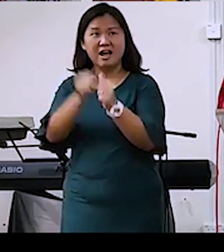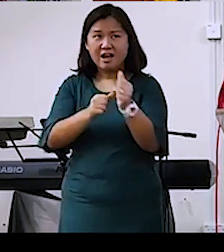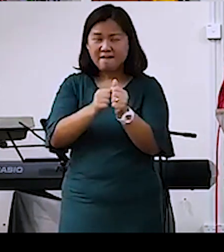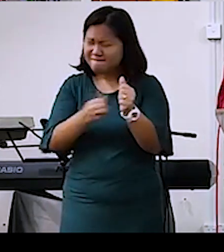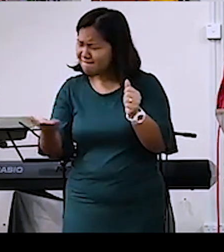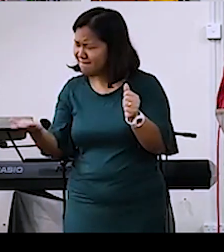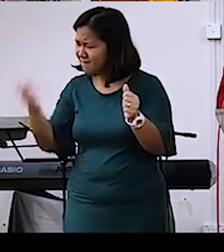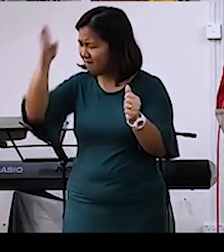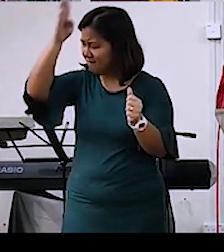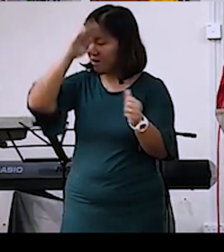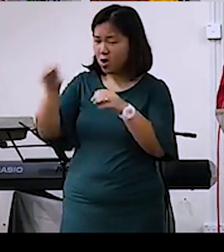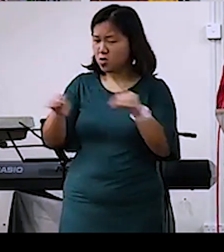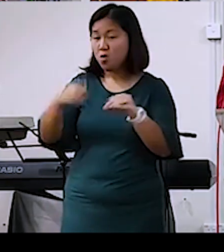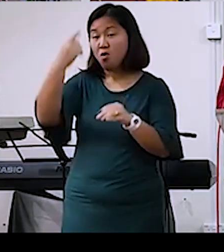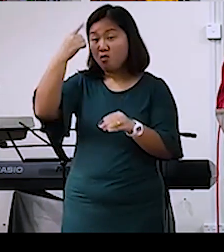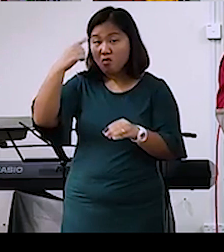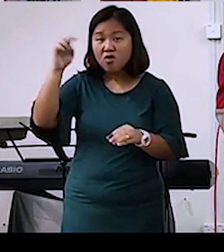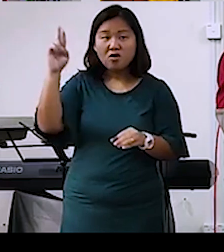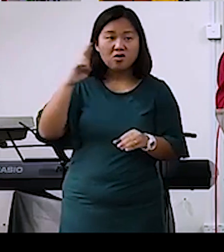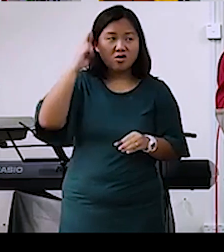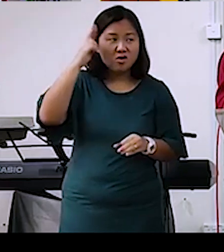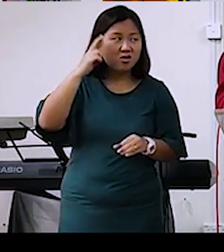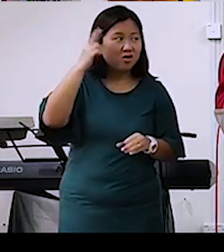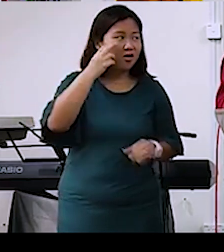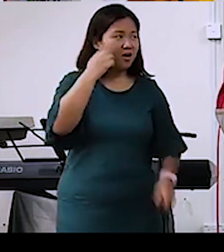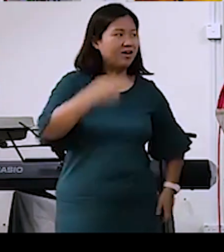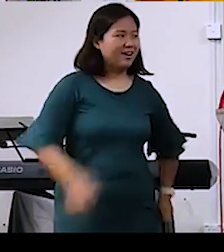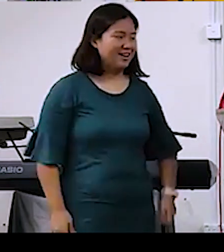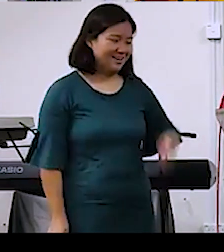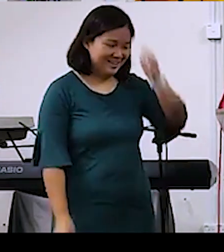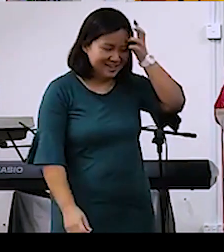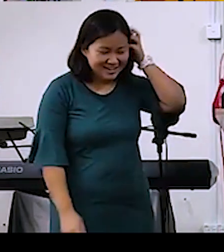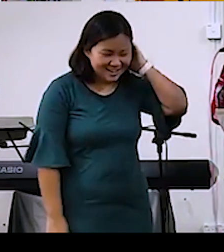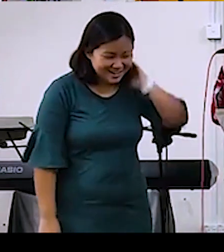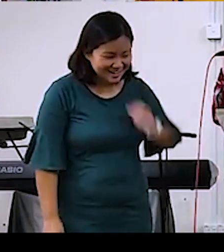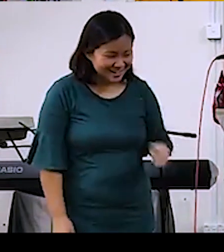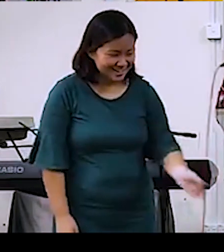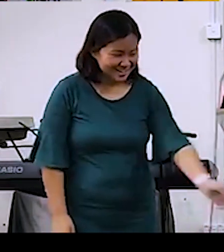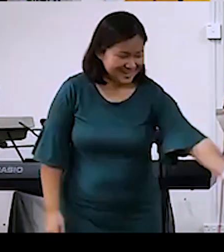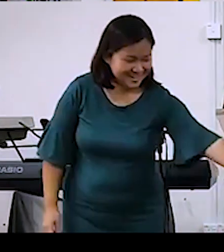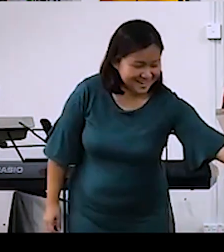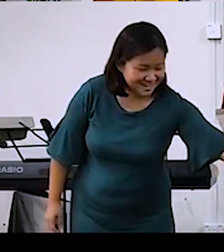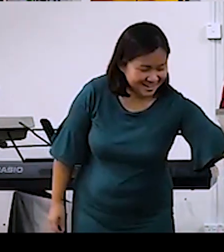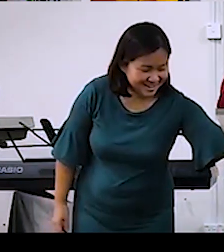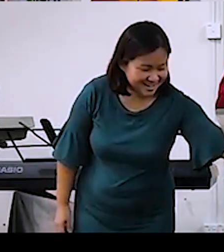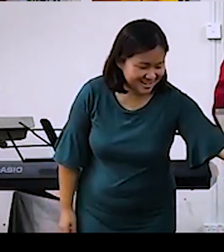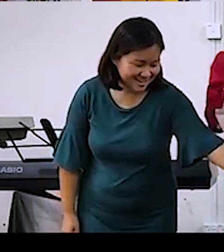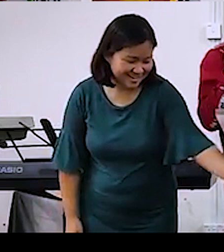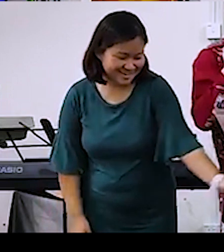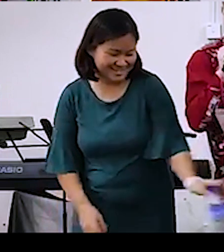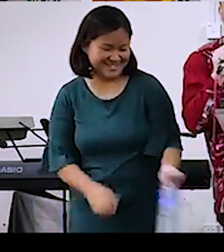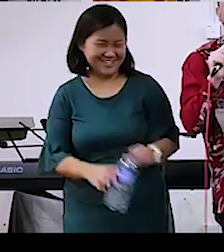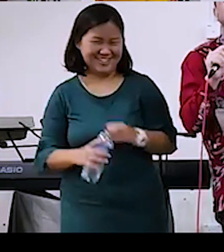for a reason. Yeah. I'm not so merciful to